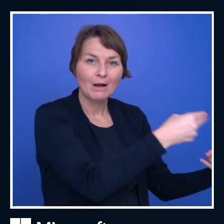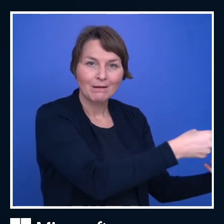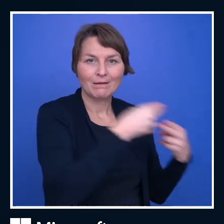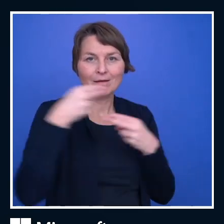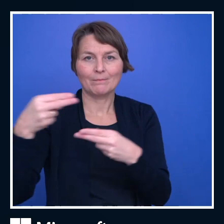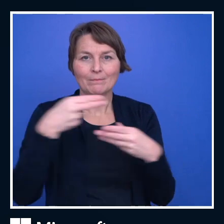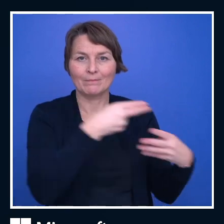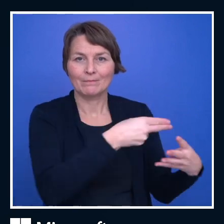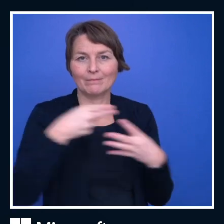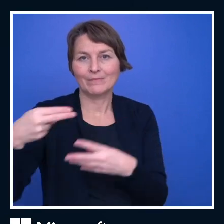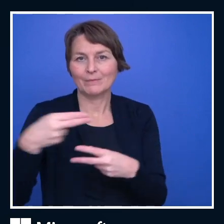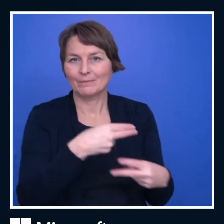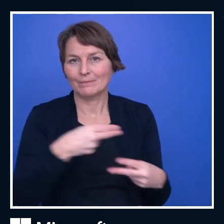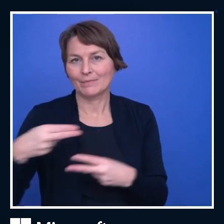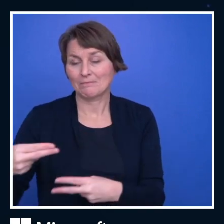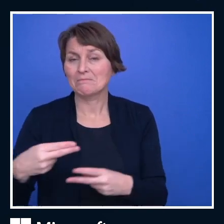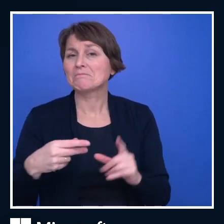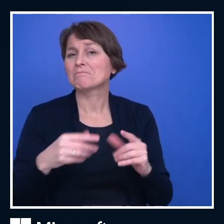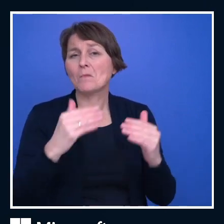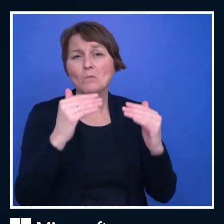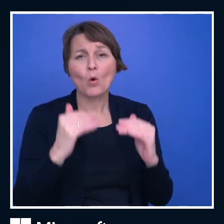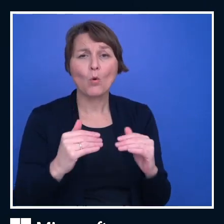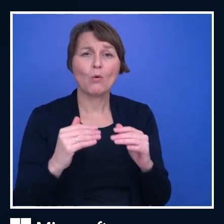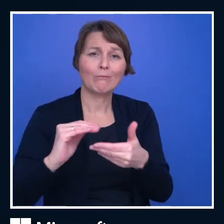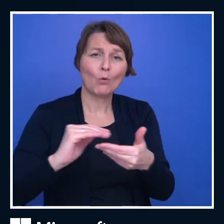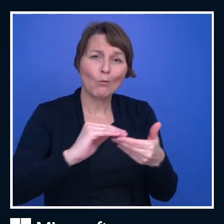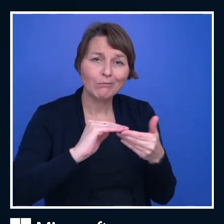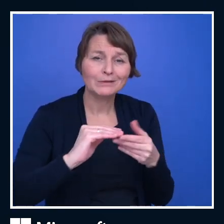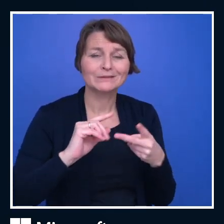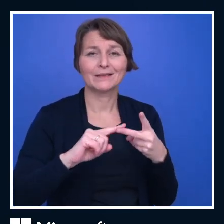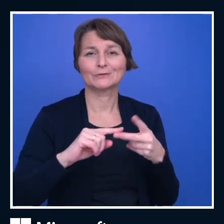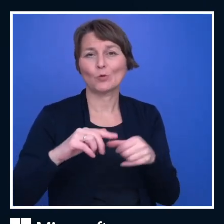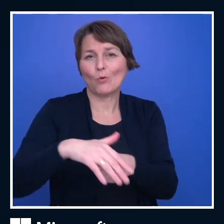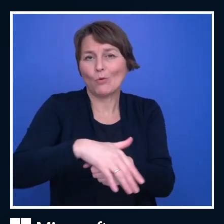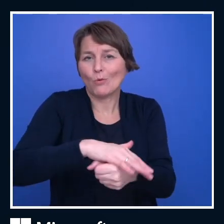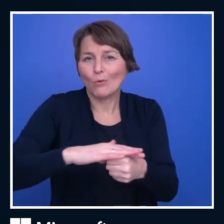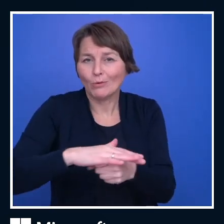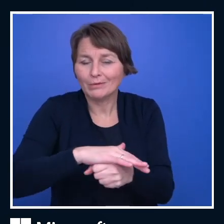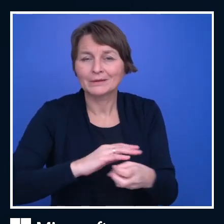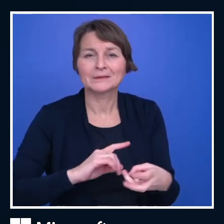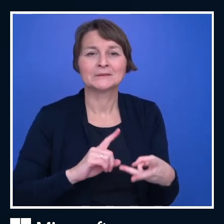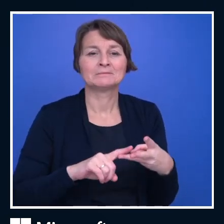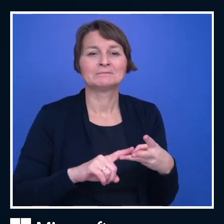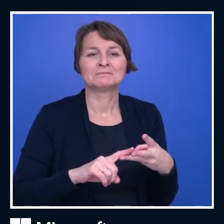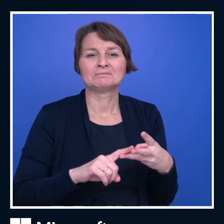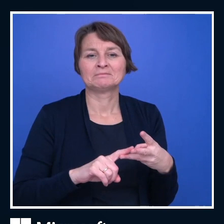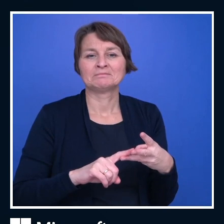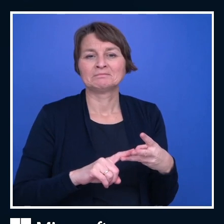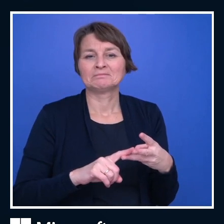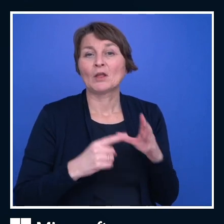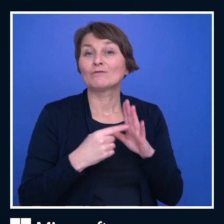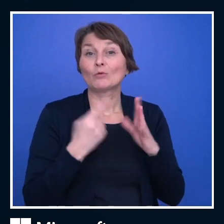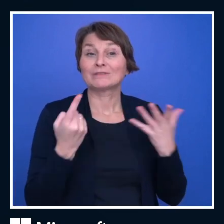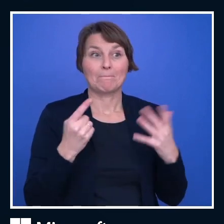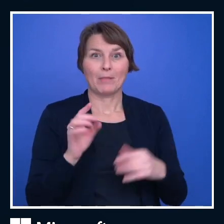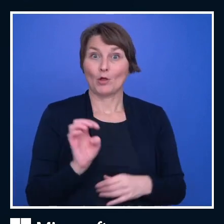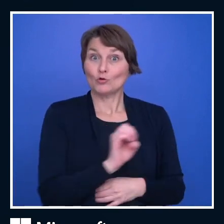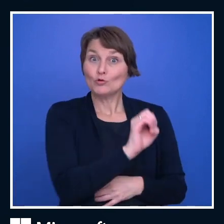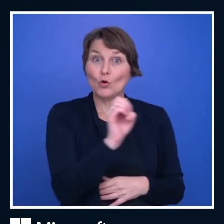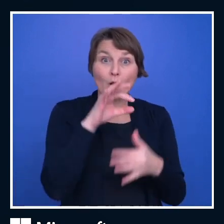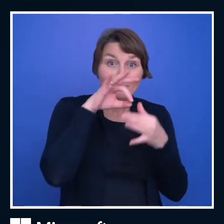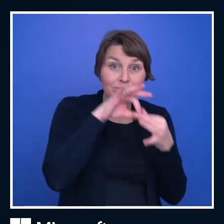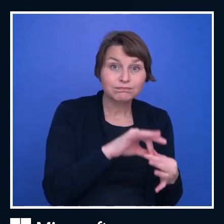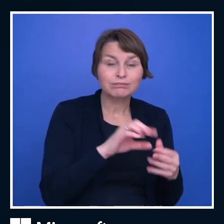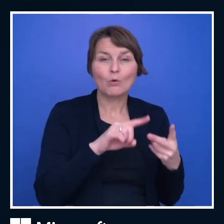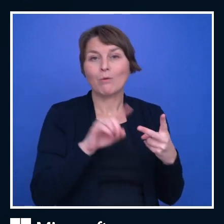organizations, specific for locations. Is it Brussels? Is it Europe? Is it Asia? Is it US? All